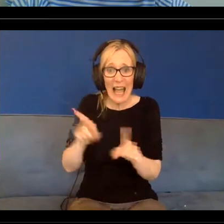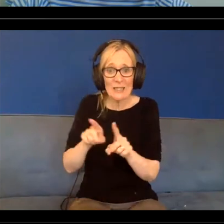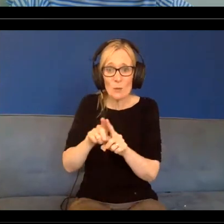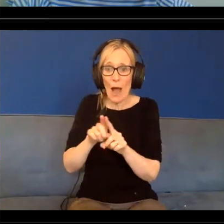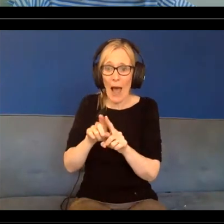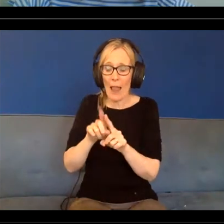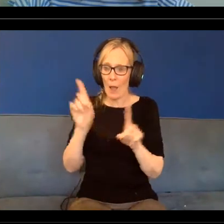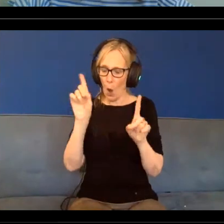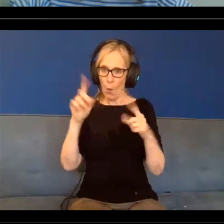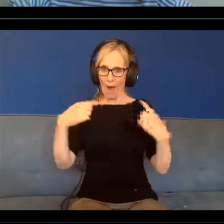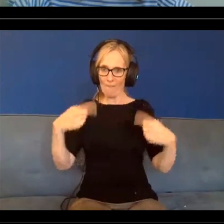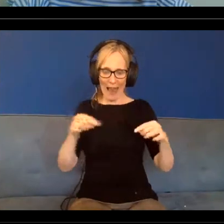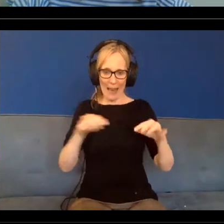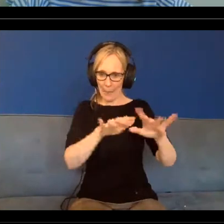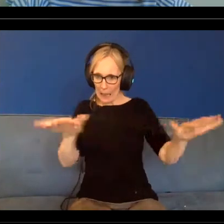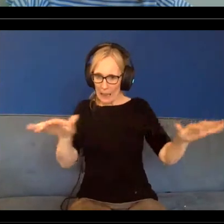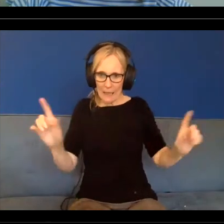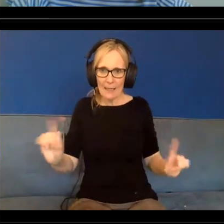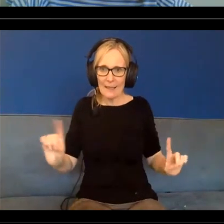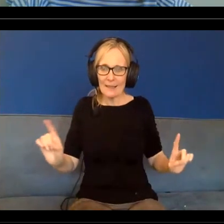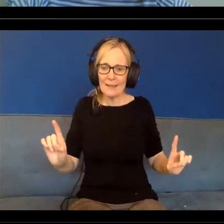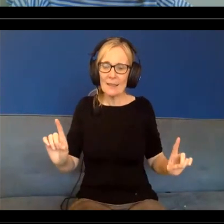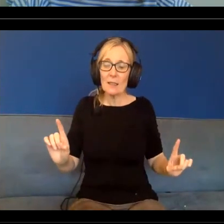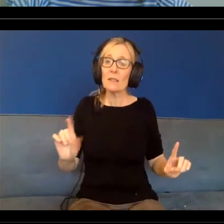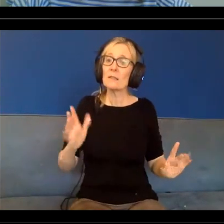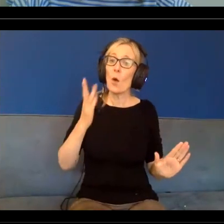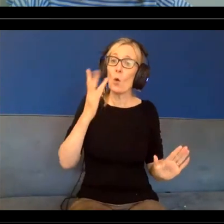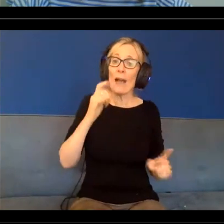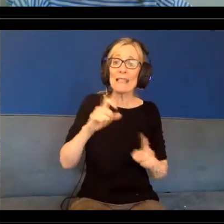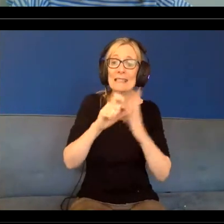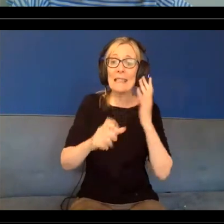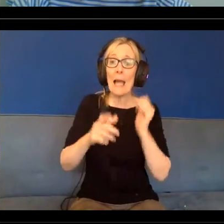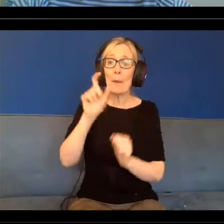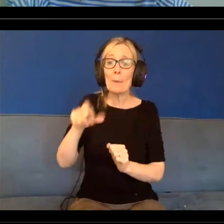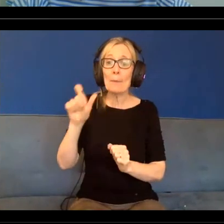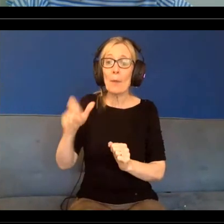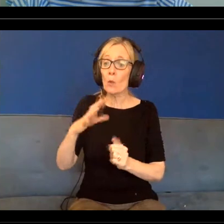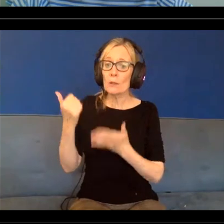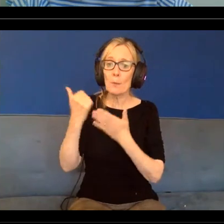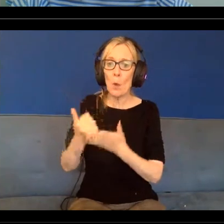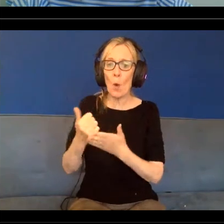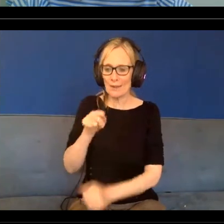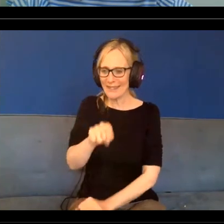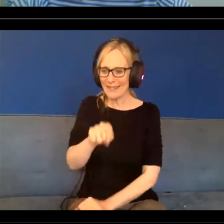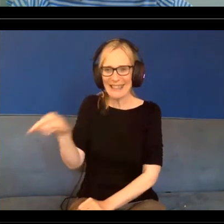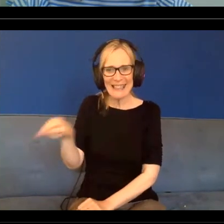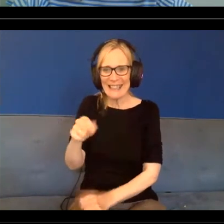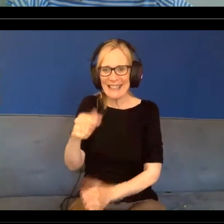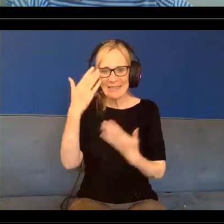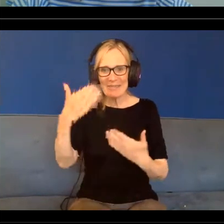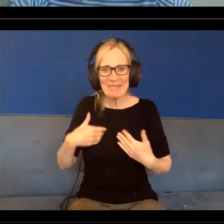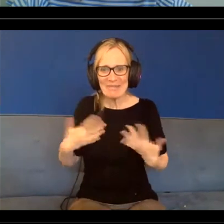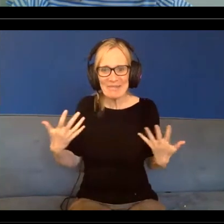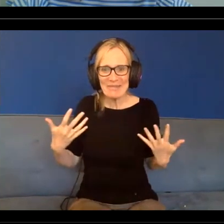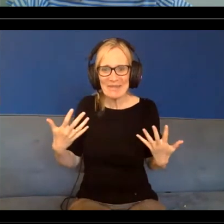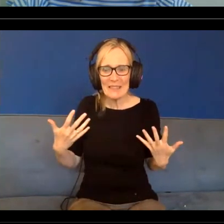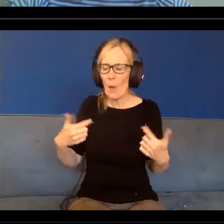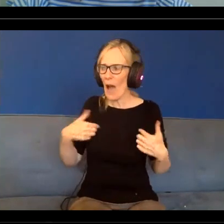out there. And so when it comes to disabled people getting support, there's really nowhere for them to go. So